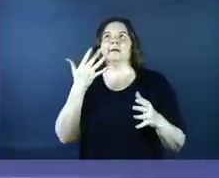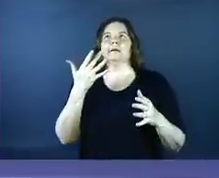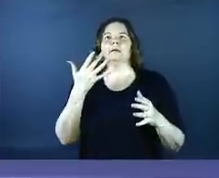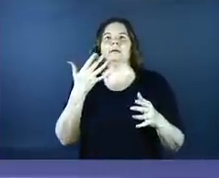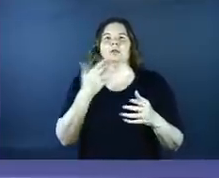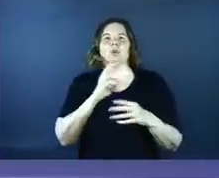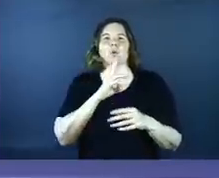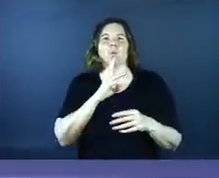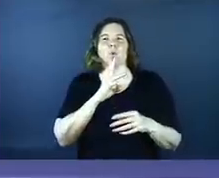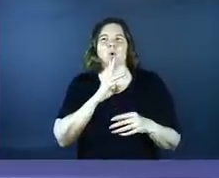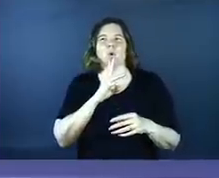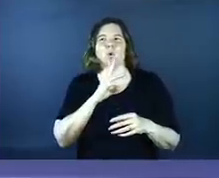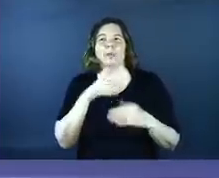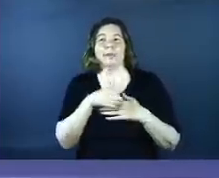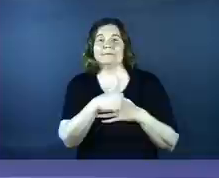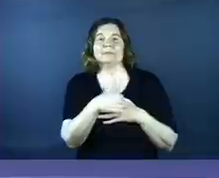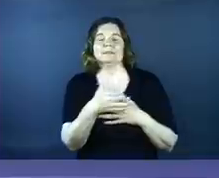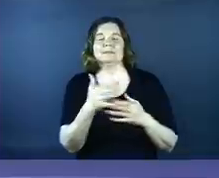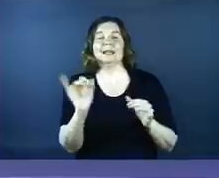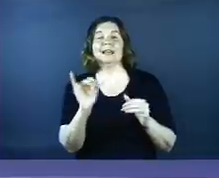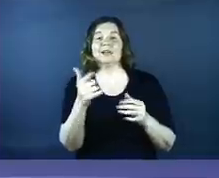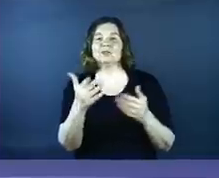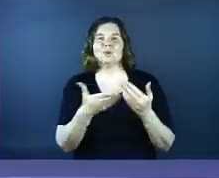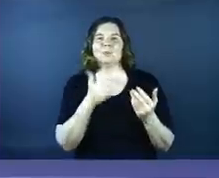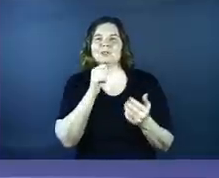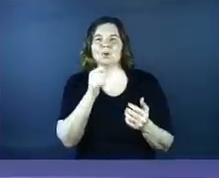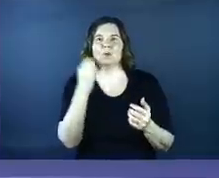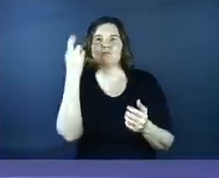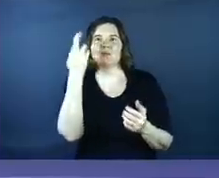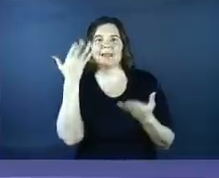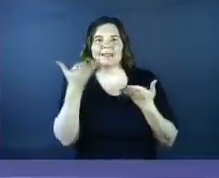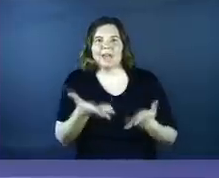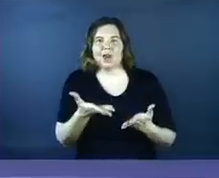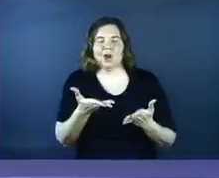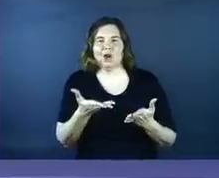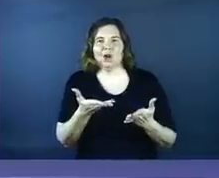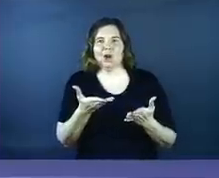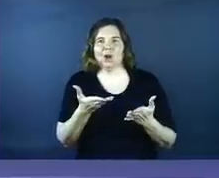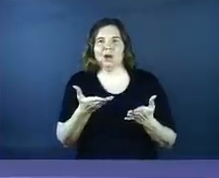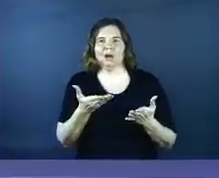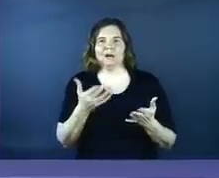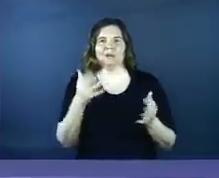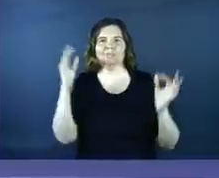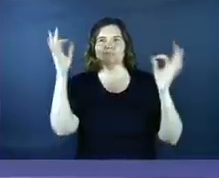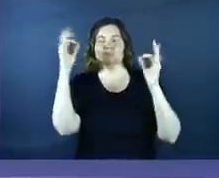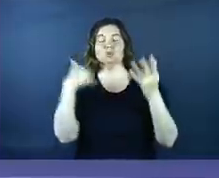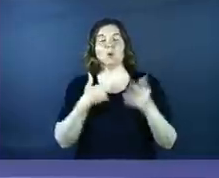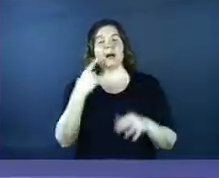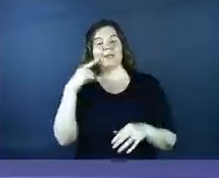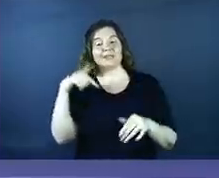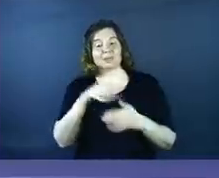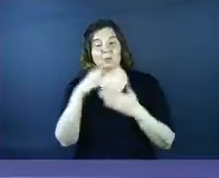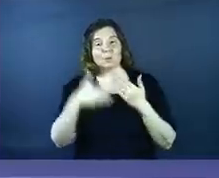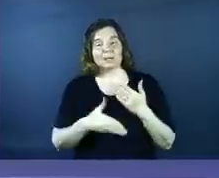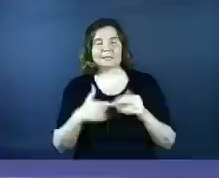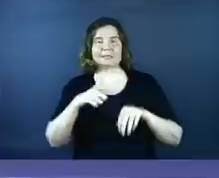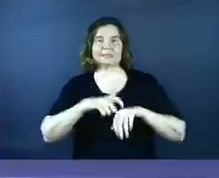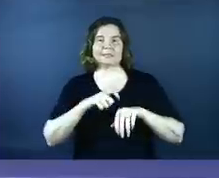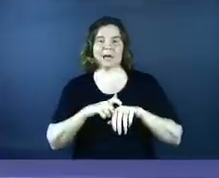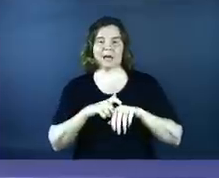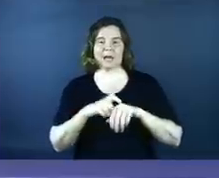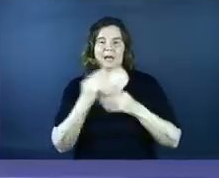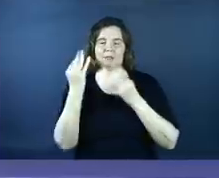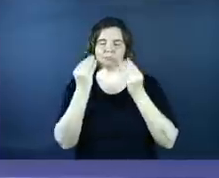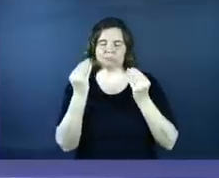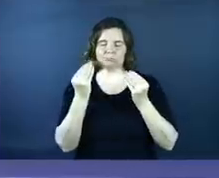the water that a fish swims in. It's like you almost don't even know it's there. You take it for granted. And so I think this weekend is a time where we